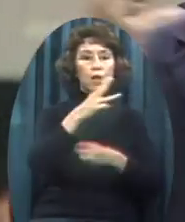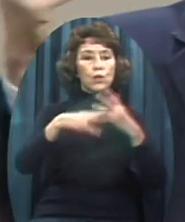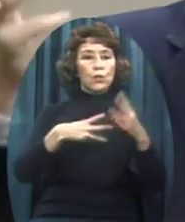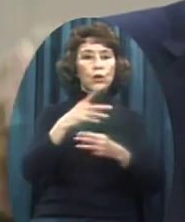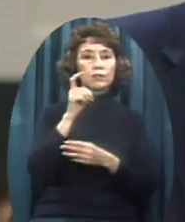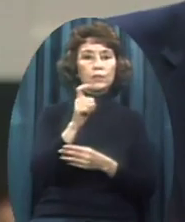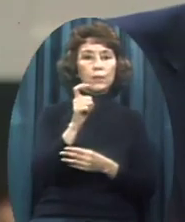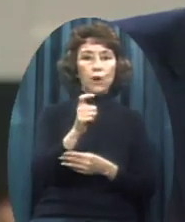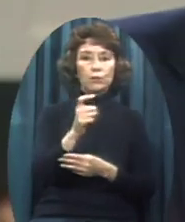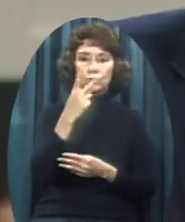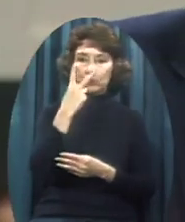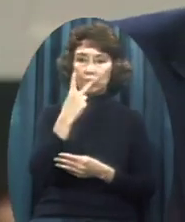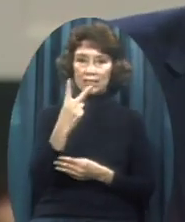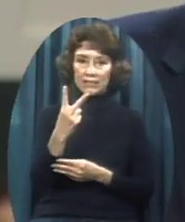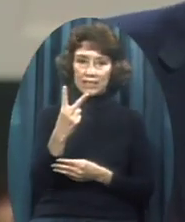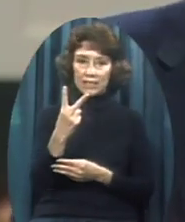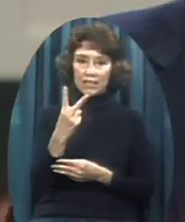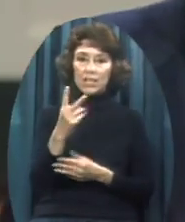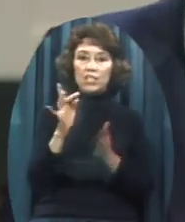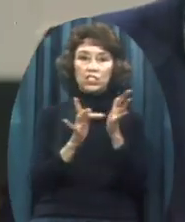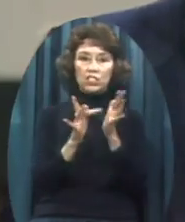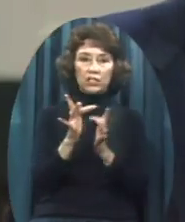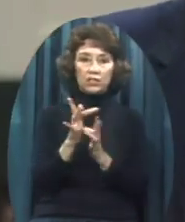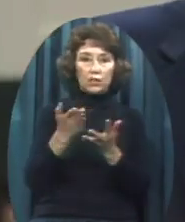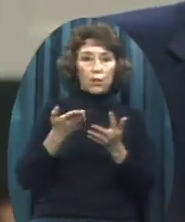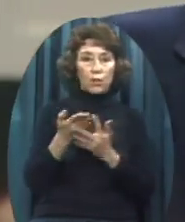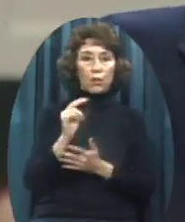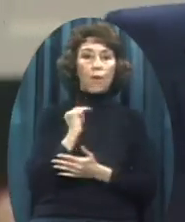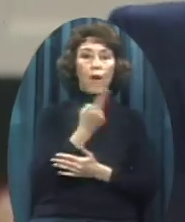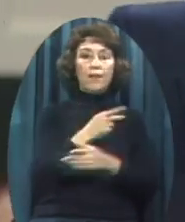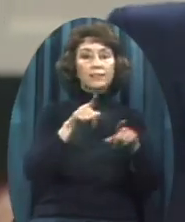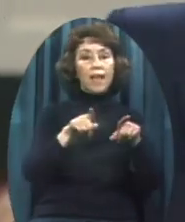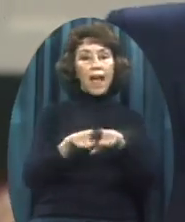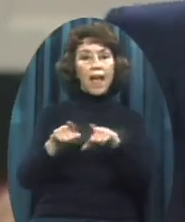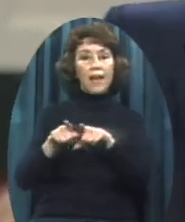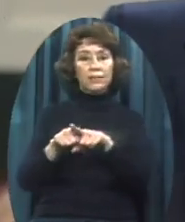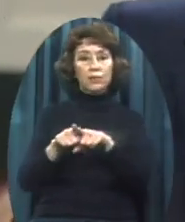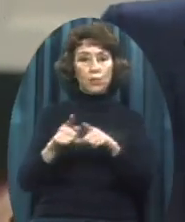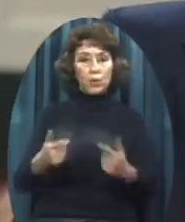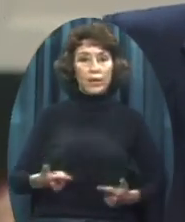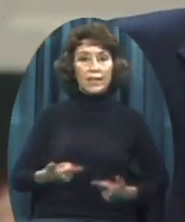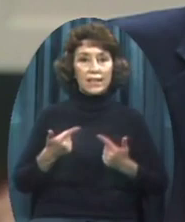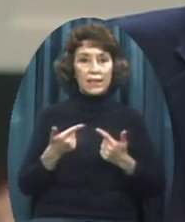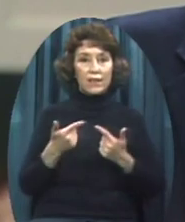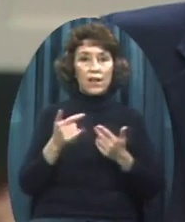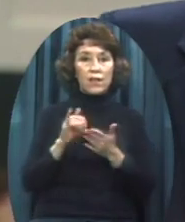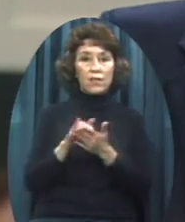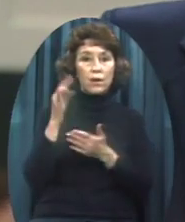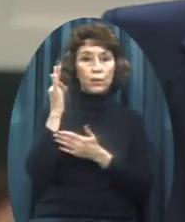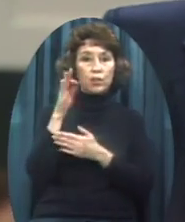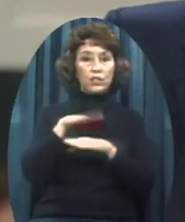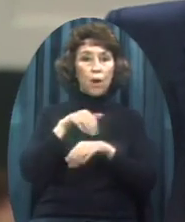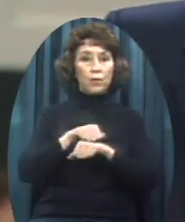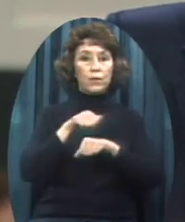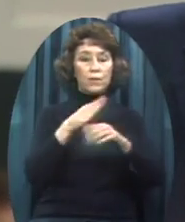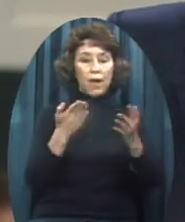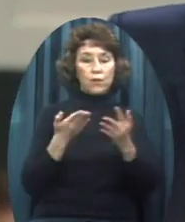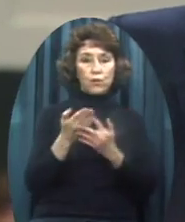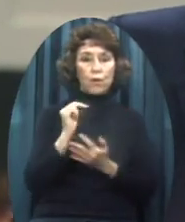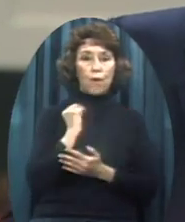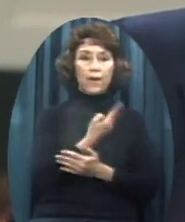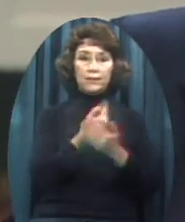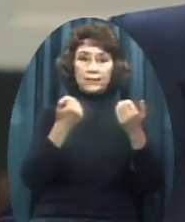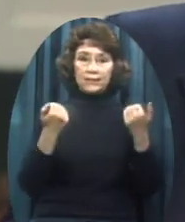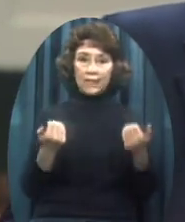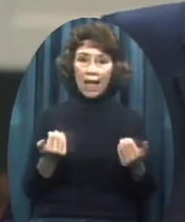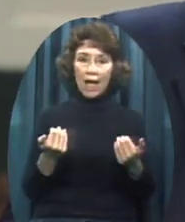Mount is lived out through us daily. In the past 2 weeks, we have talked about chapters 5 and 6, and now we come